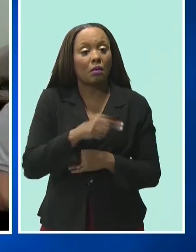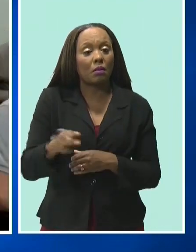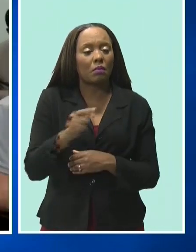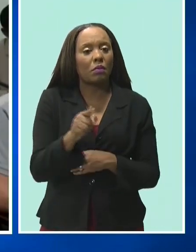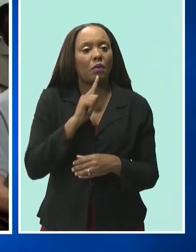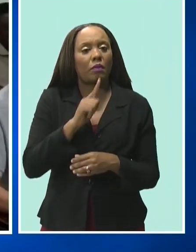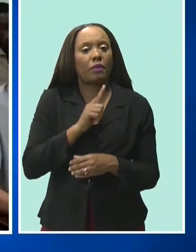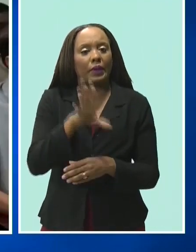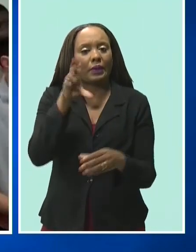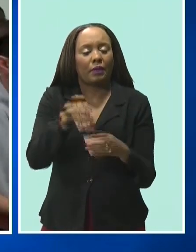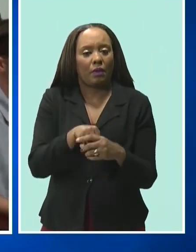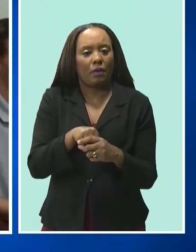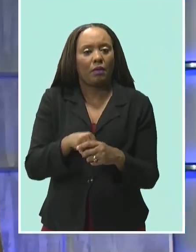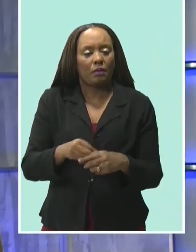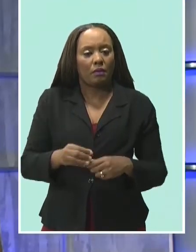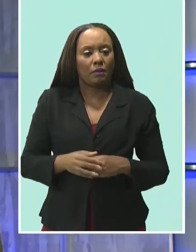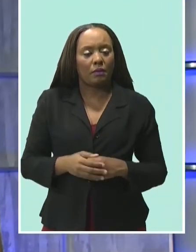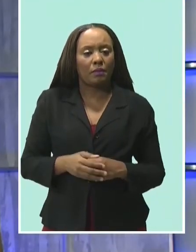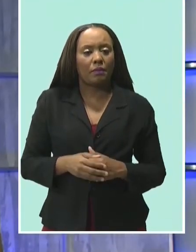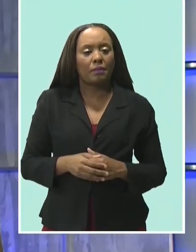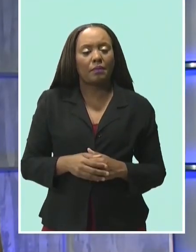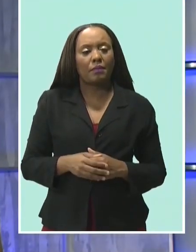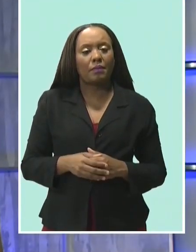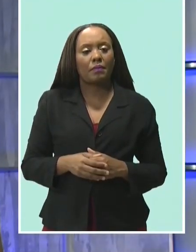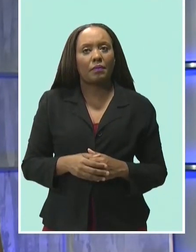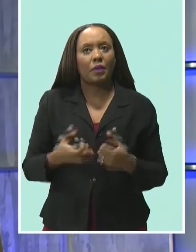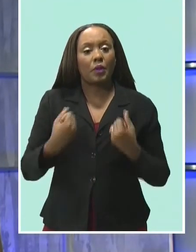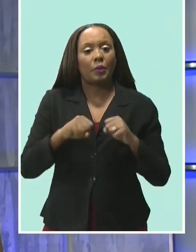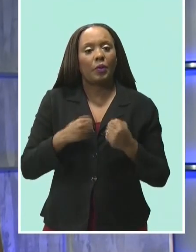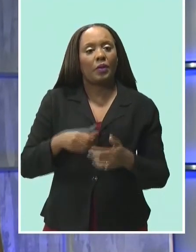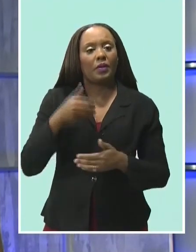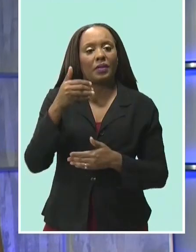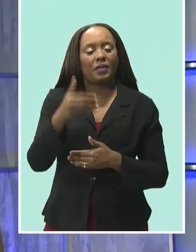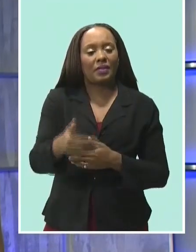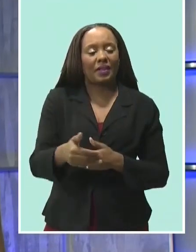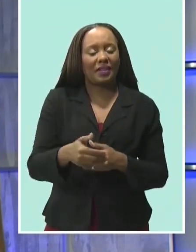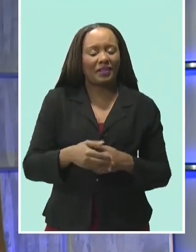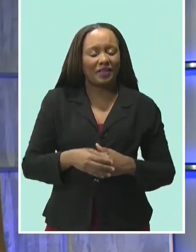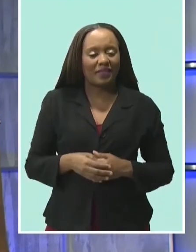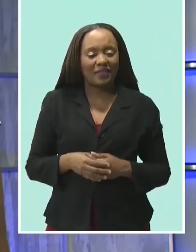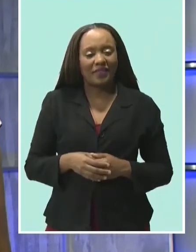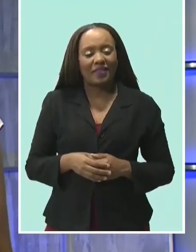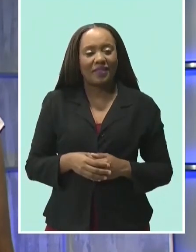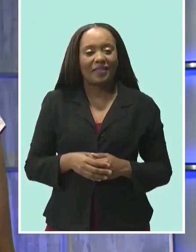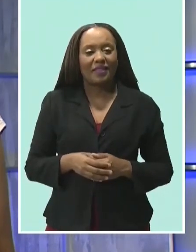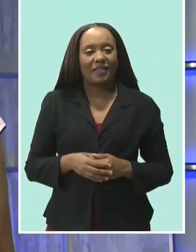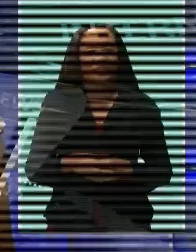actively engage in the activities. And sporting action is just ahead.